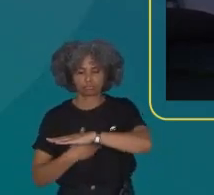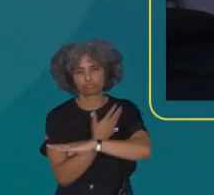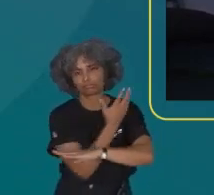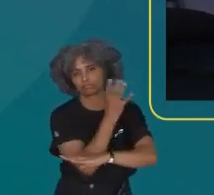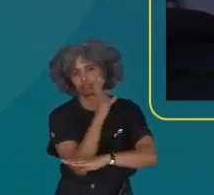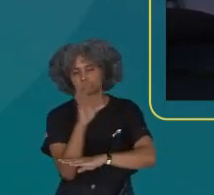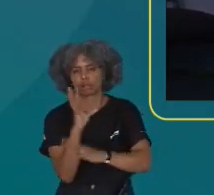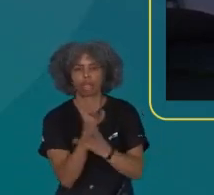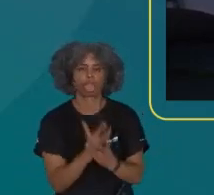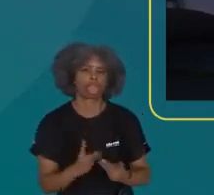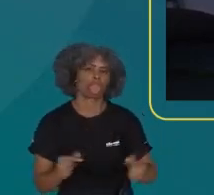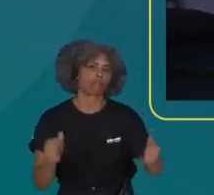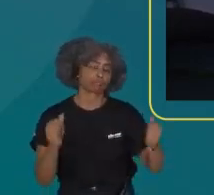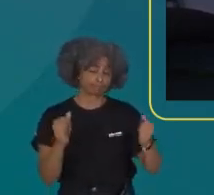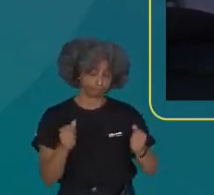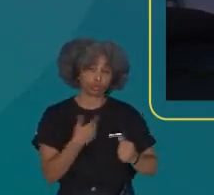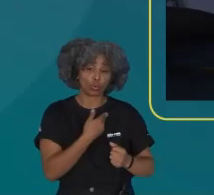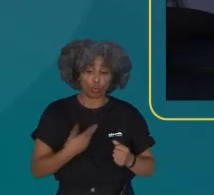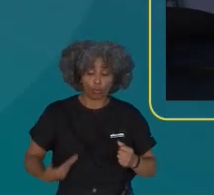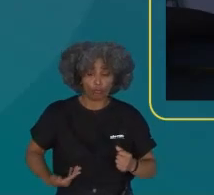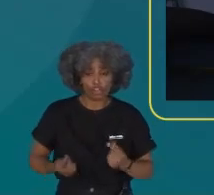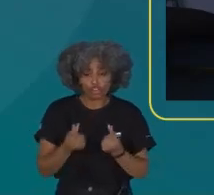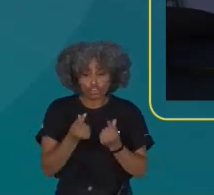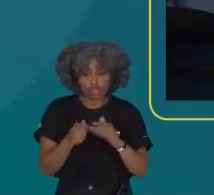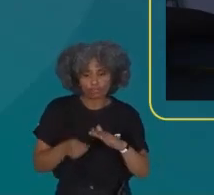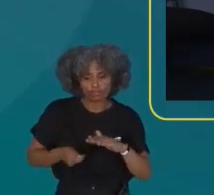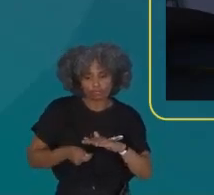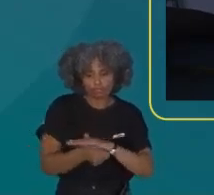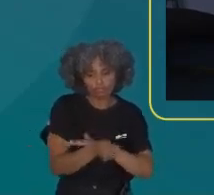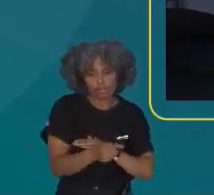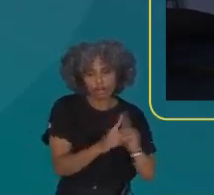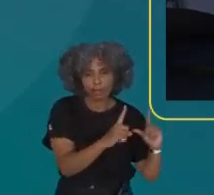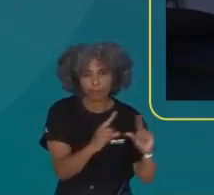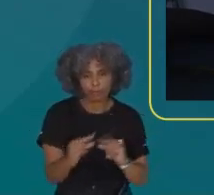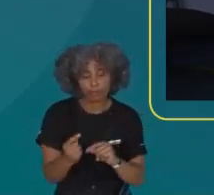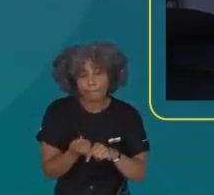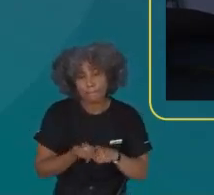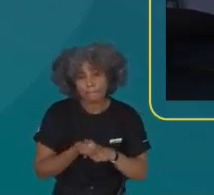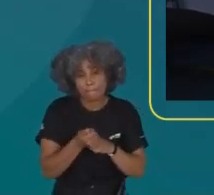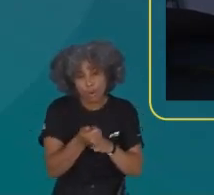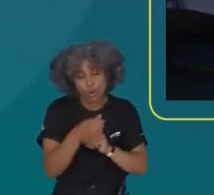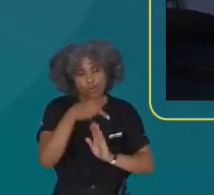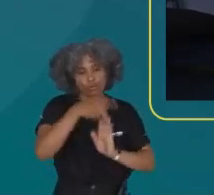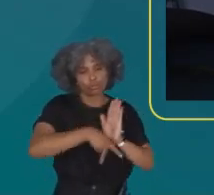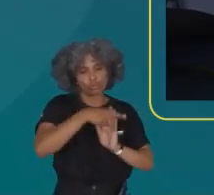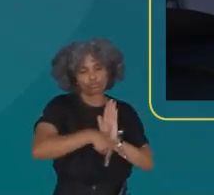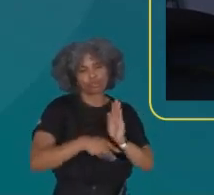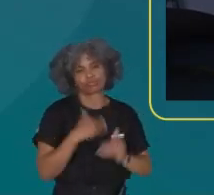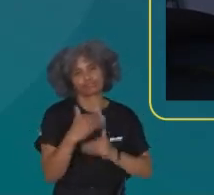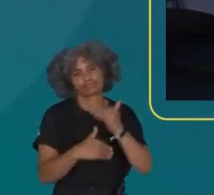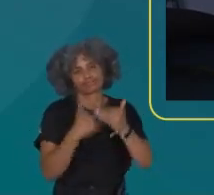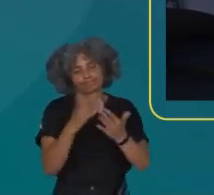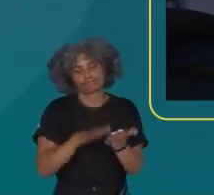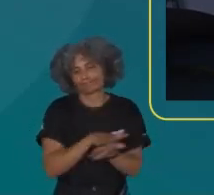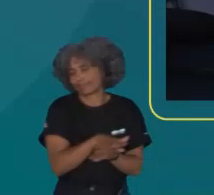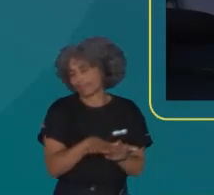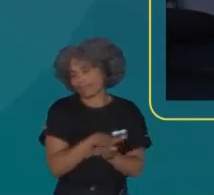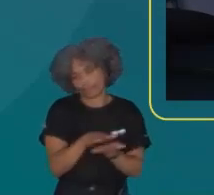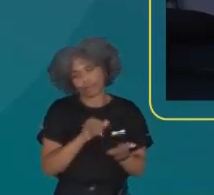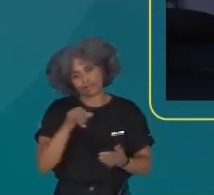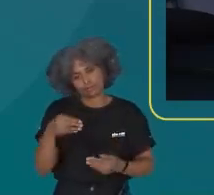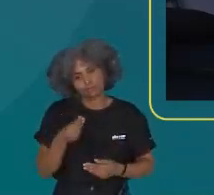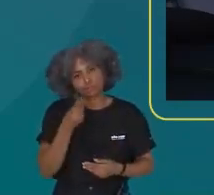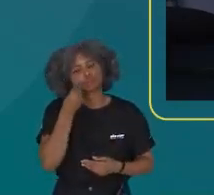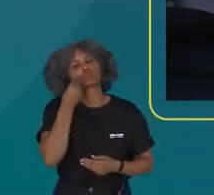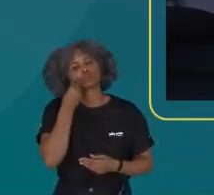less money to put those projects in place. So being all together, sharing experience is really, really something that